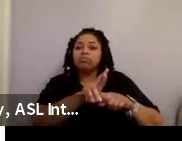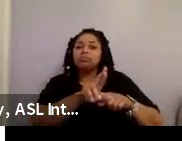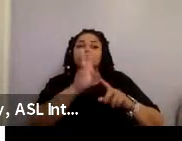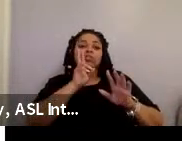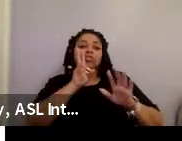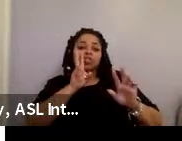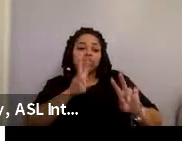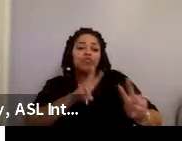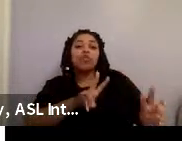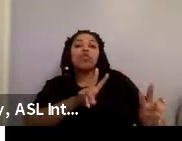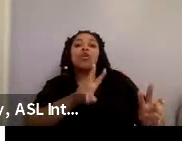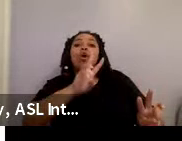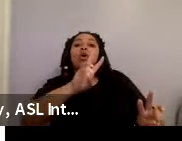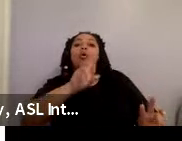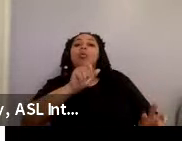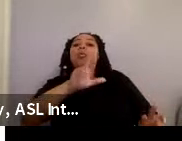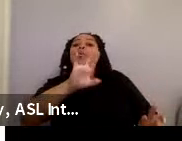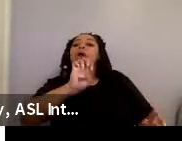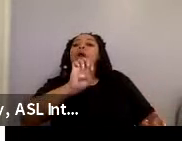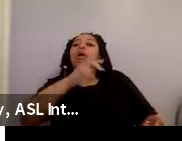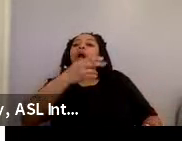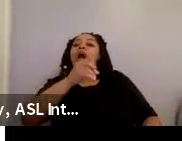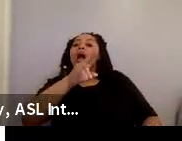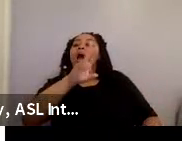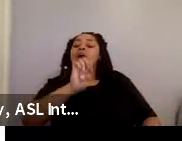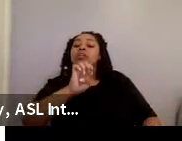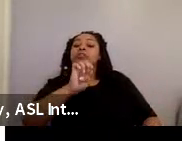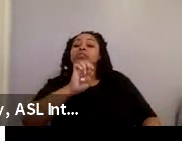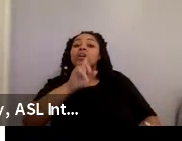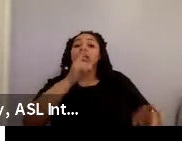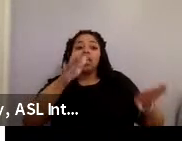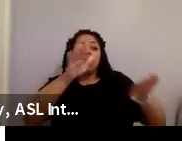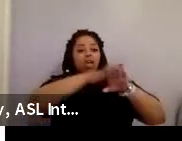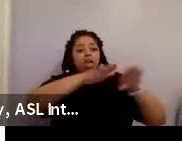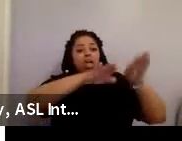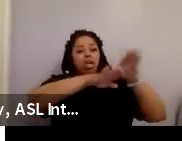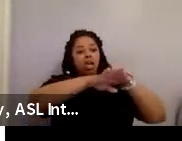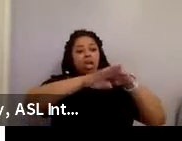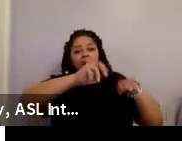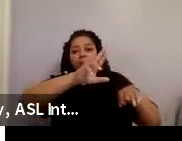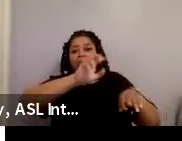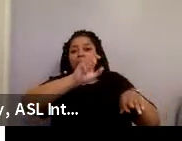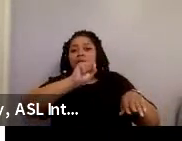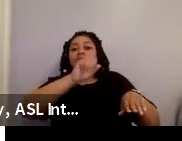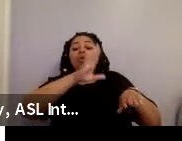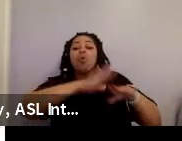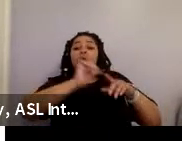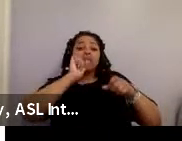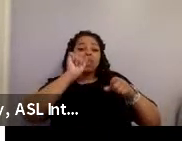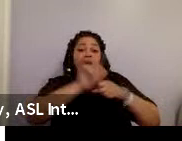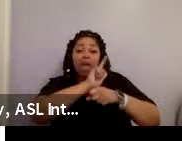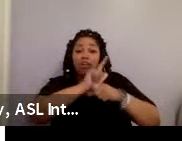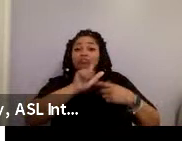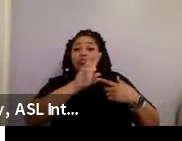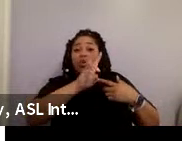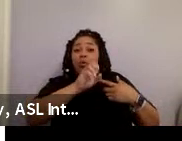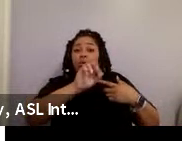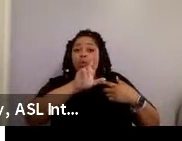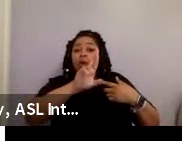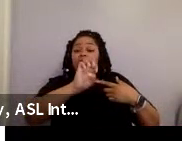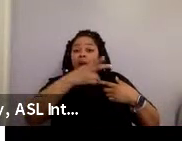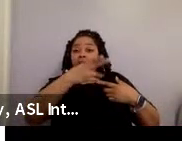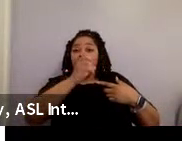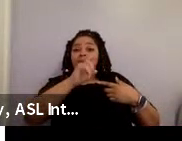view a warehouse, and the AR overlay marks on the actual warehouse shelves